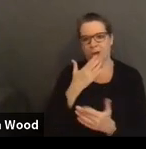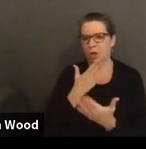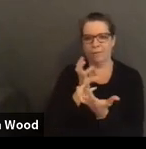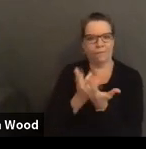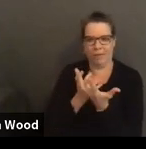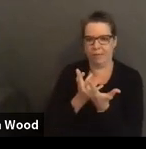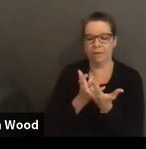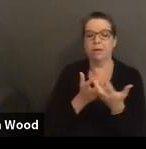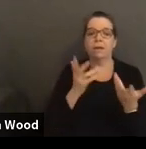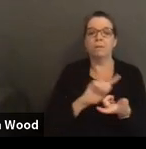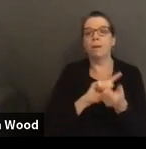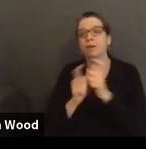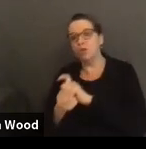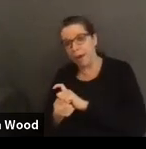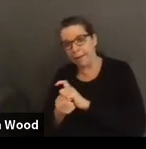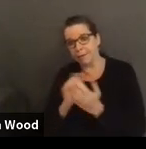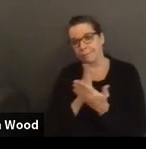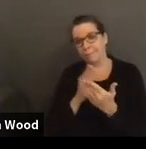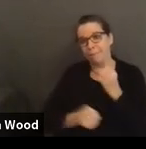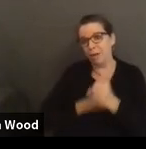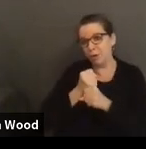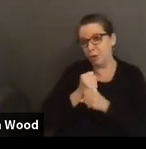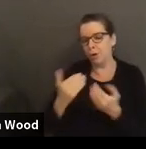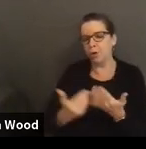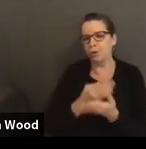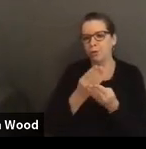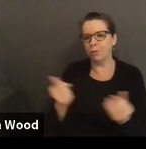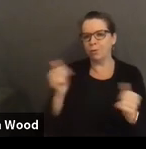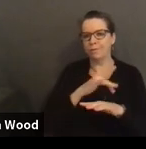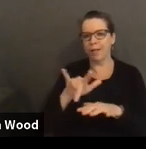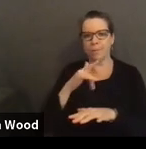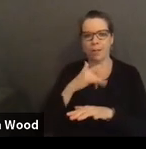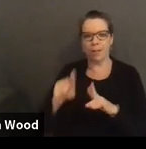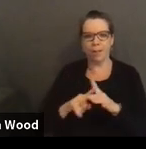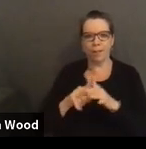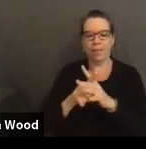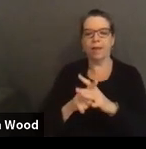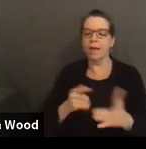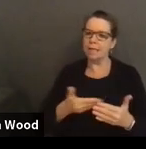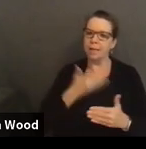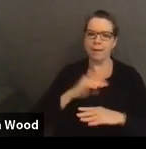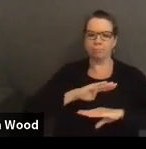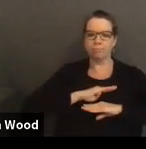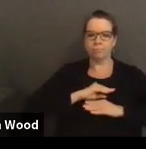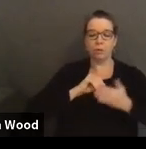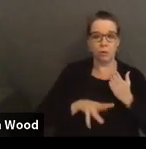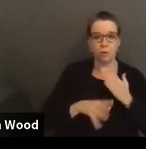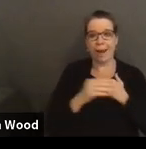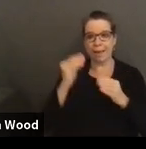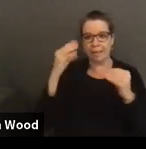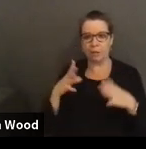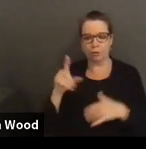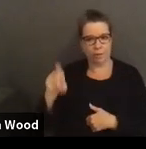adopt mid-year because new solutions become available that better meet teacher and student needs. This